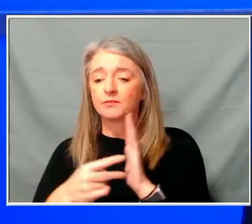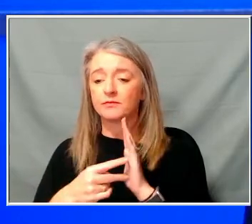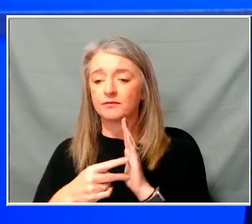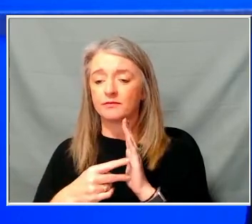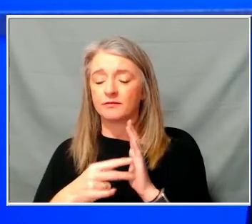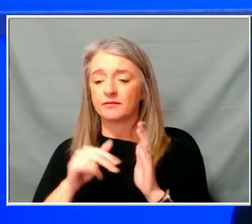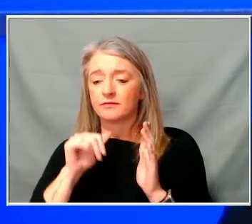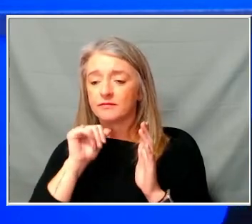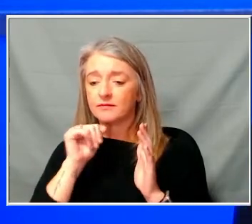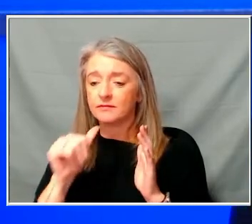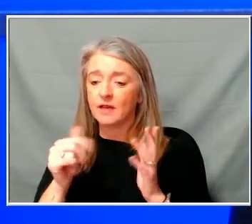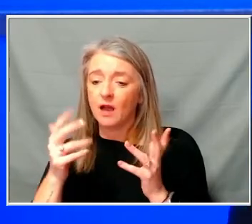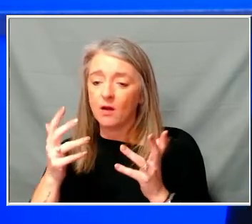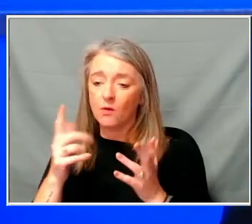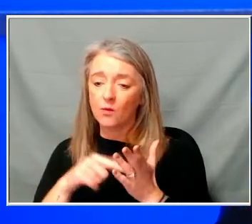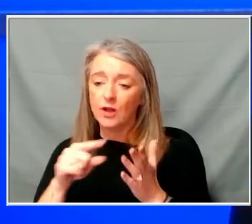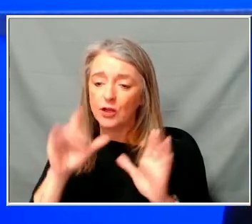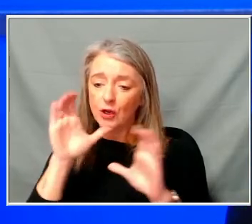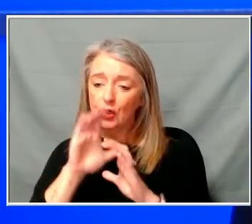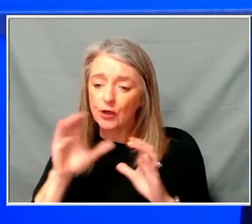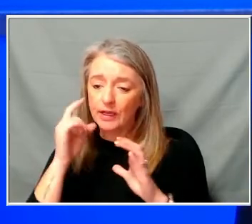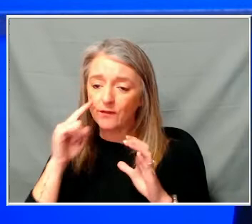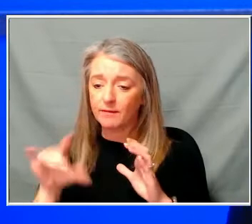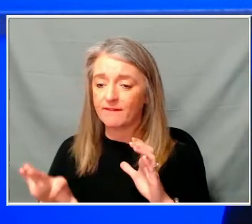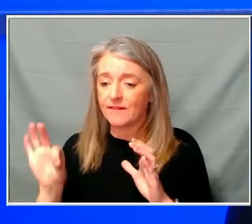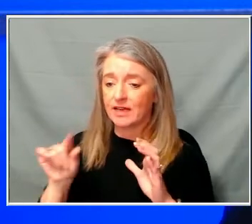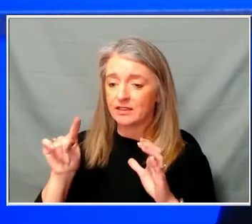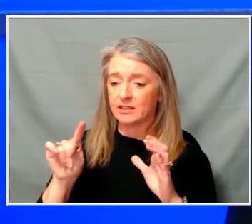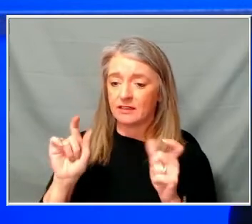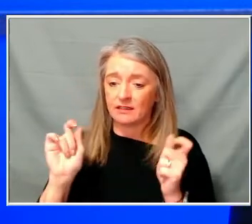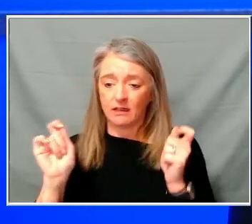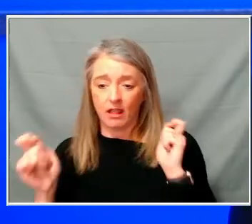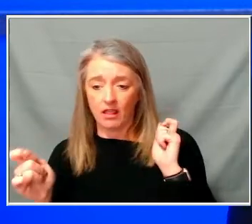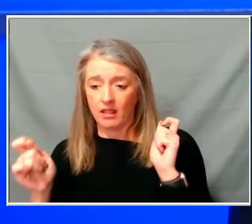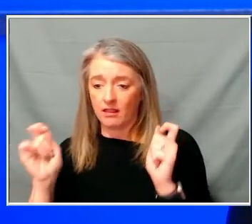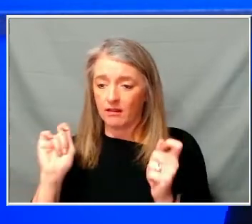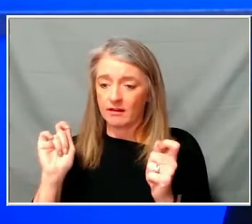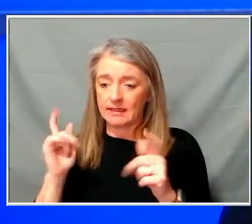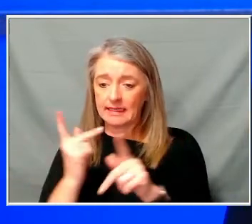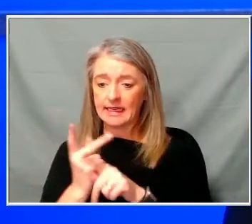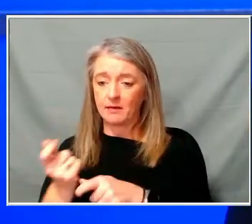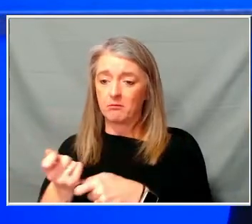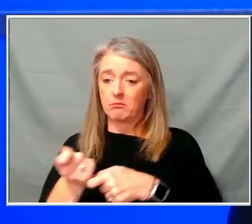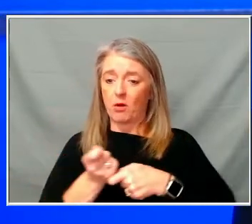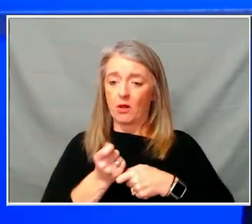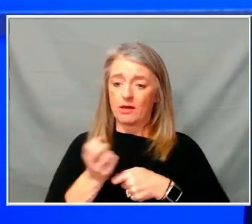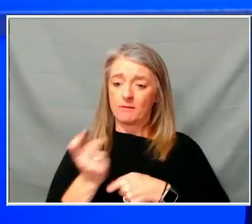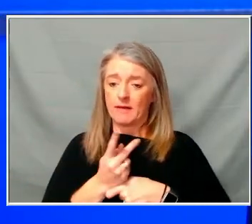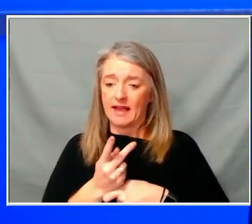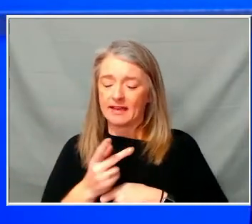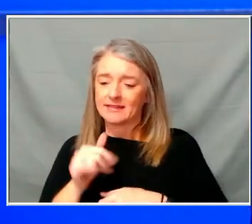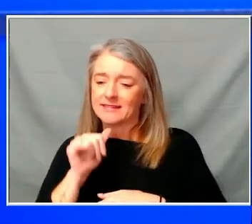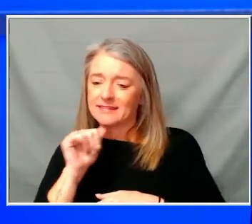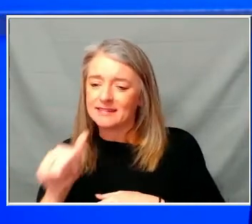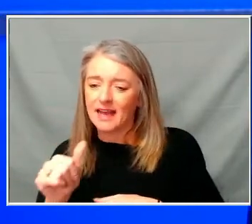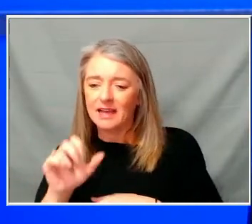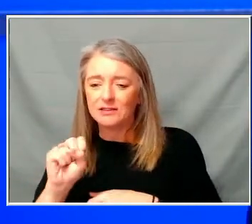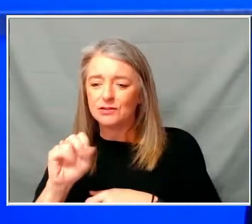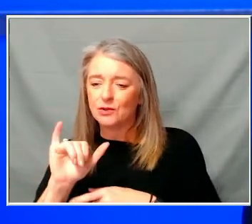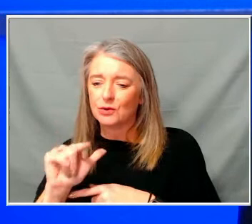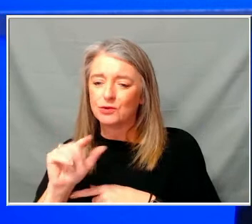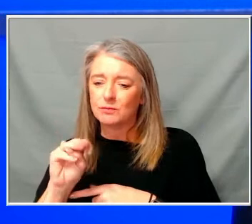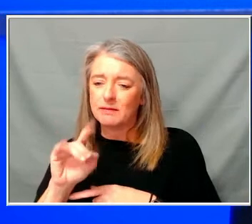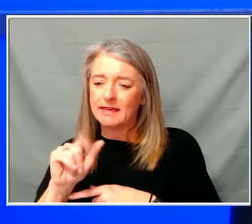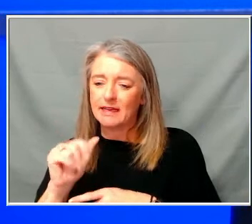looking for, but that find you and that then twist and kind of keep pulling you back in. That's not what social media should be used